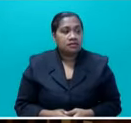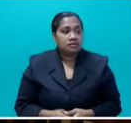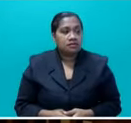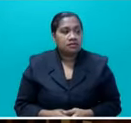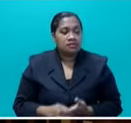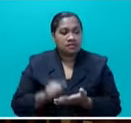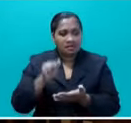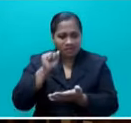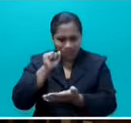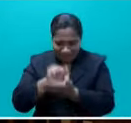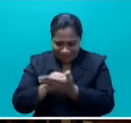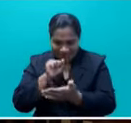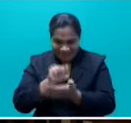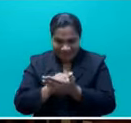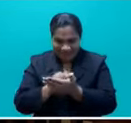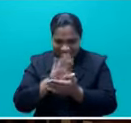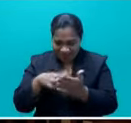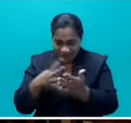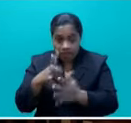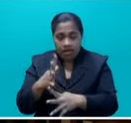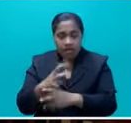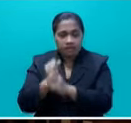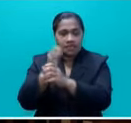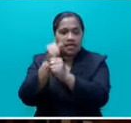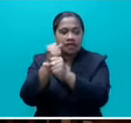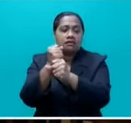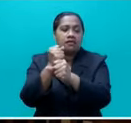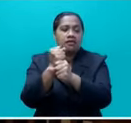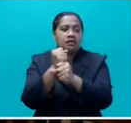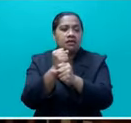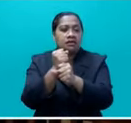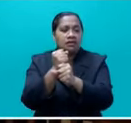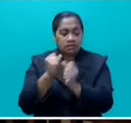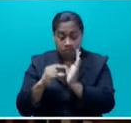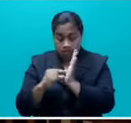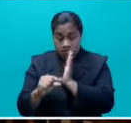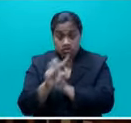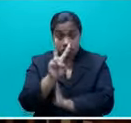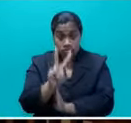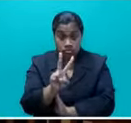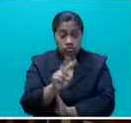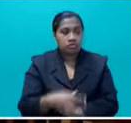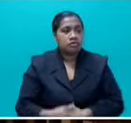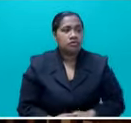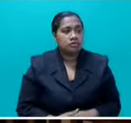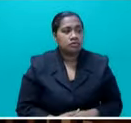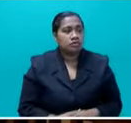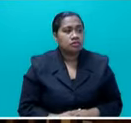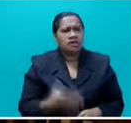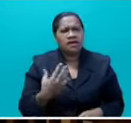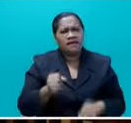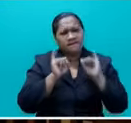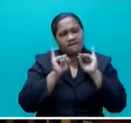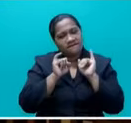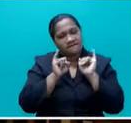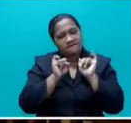updated. On section 2, there's an issue on photograph. Say a